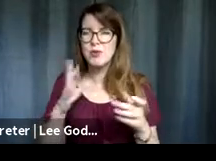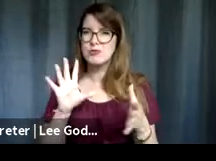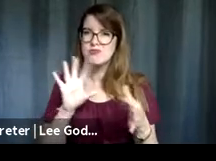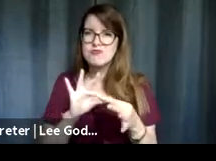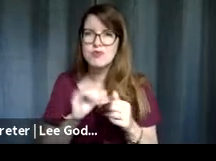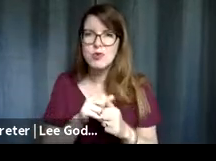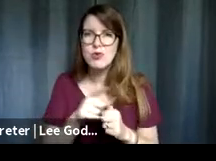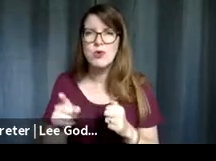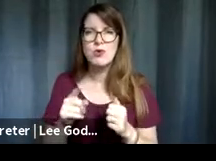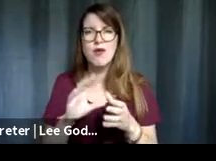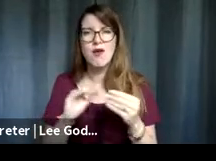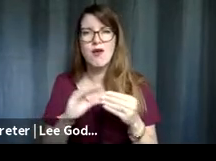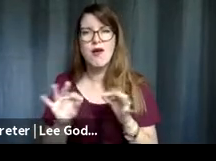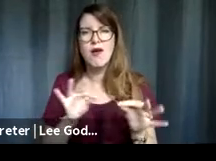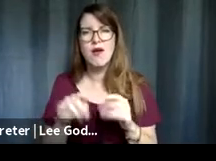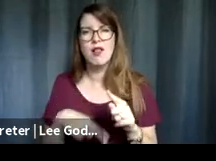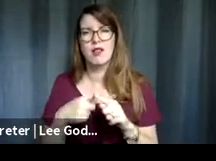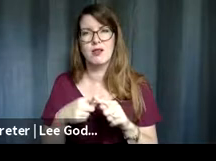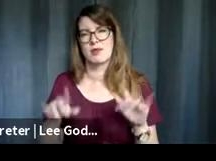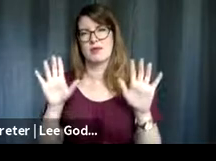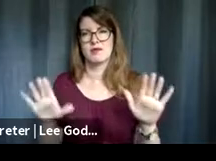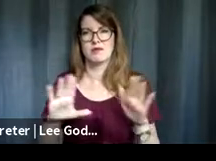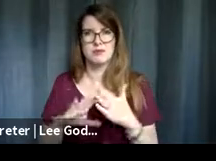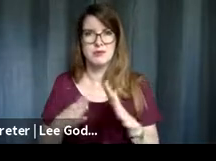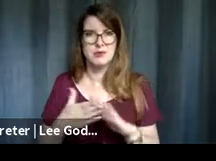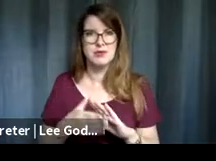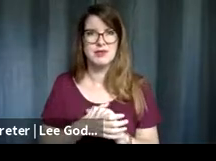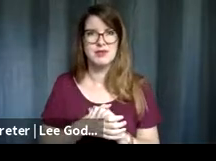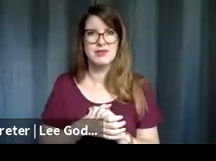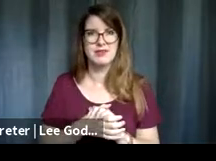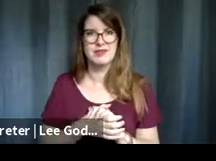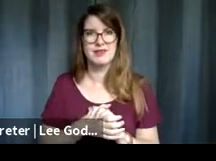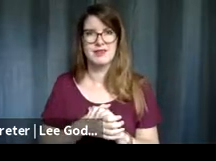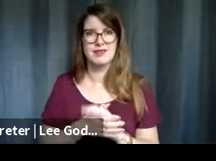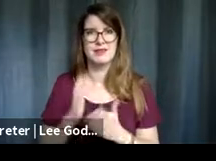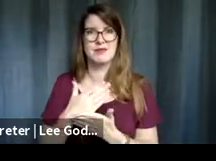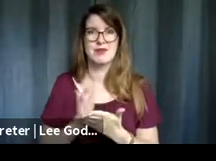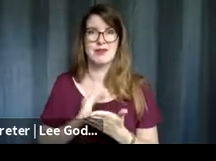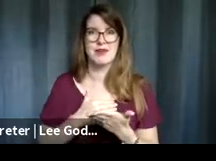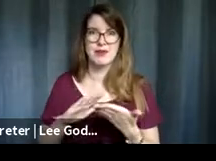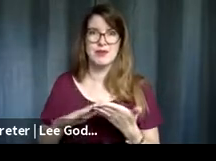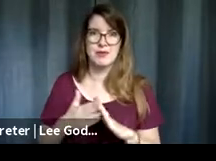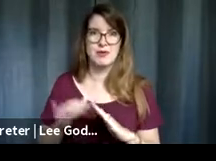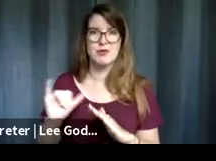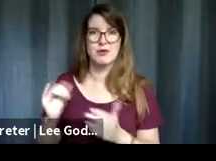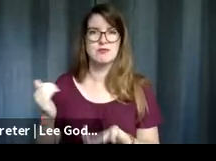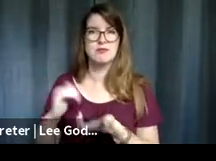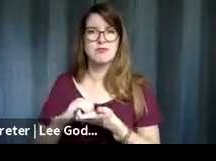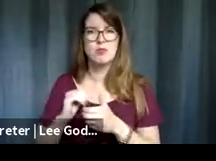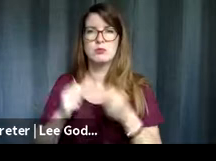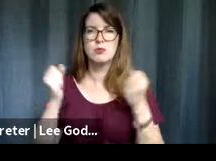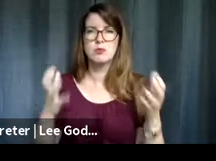with you and share with you a little bit more about this awesome community. part of our community, though, we've also partnered with so